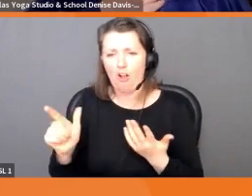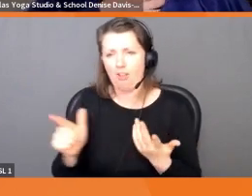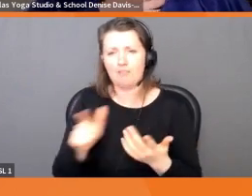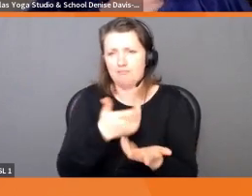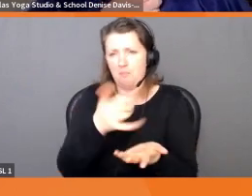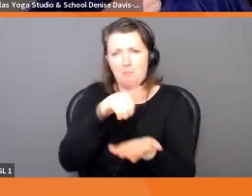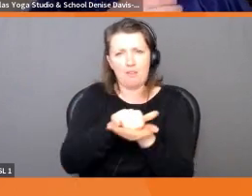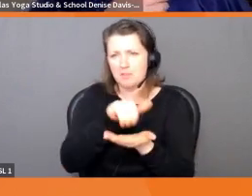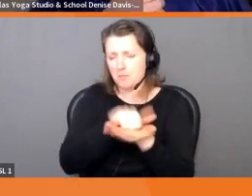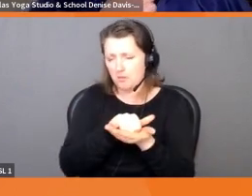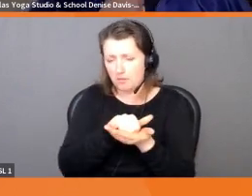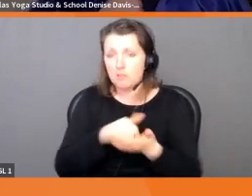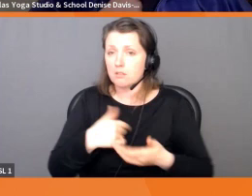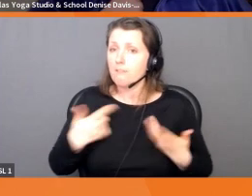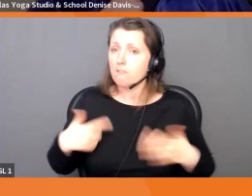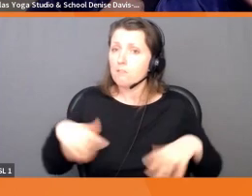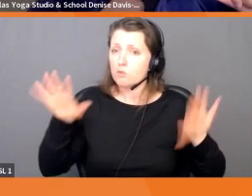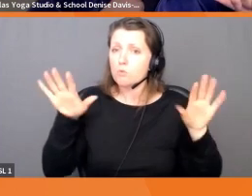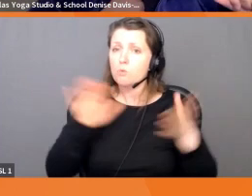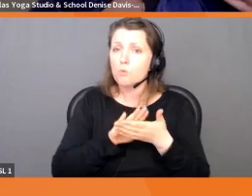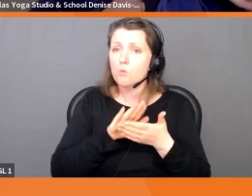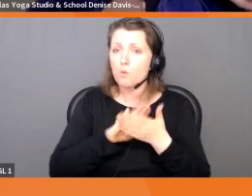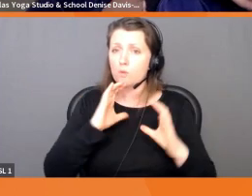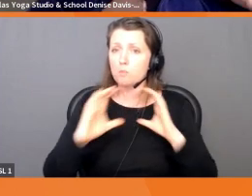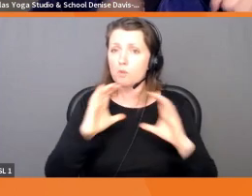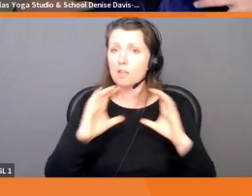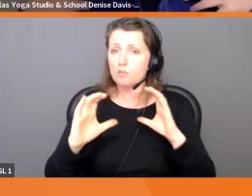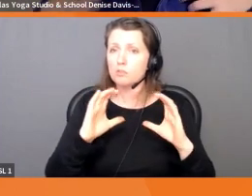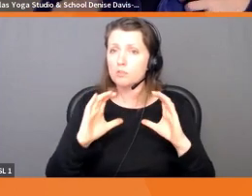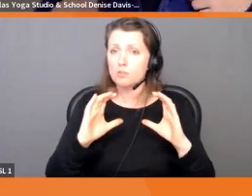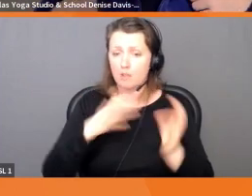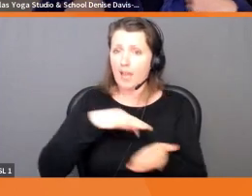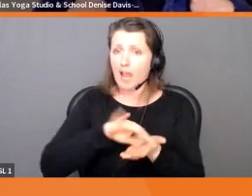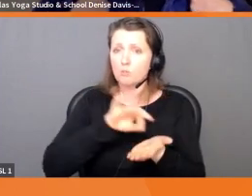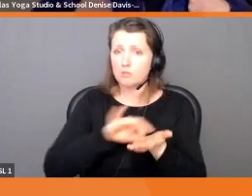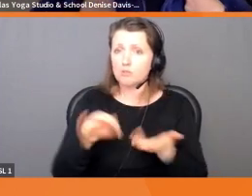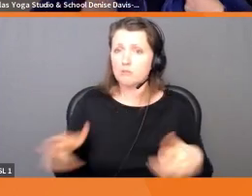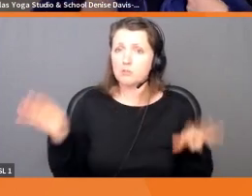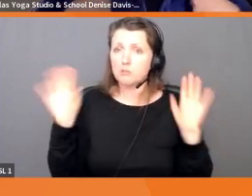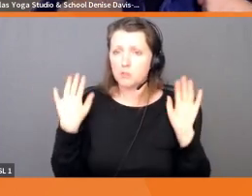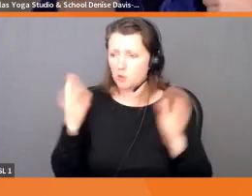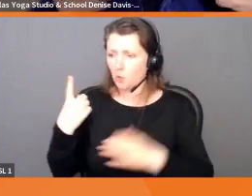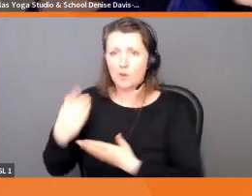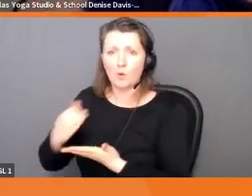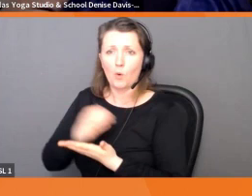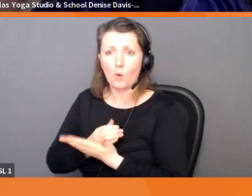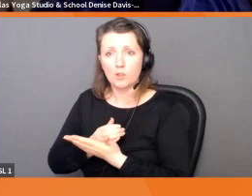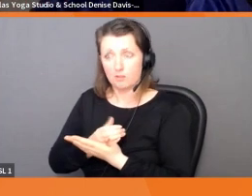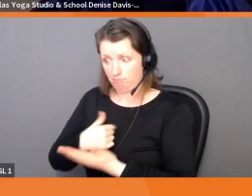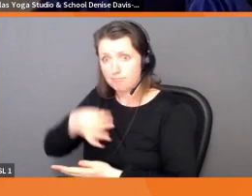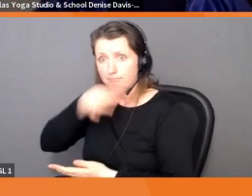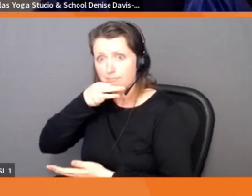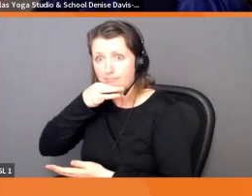of accounting as part of a communications degree in fashion, but it doesn't mean that that's my area of expertise. And I definitely